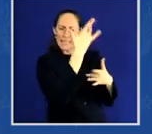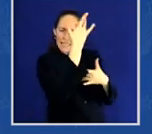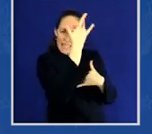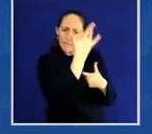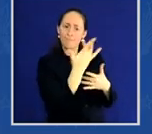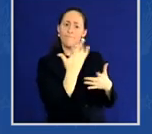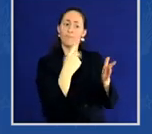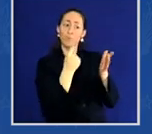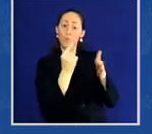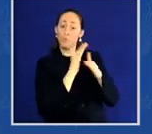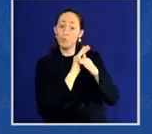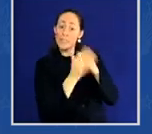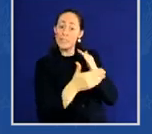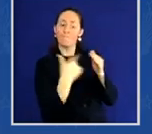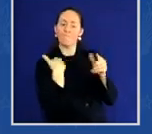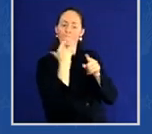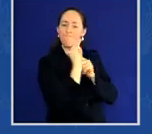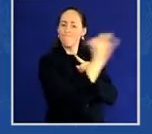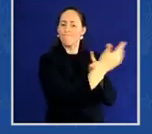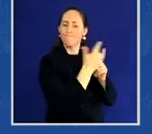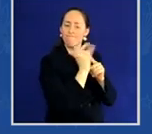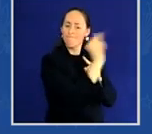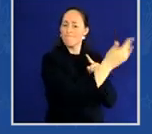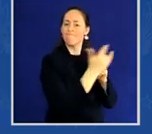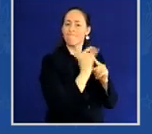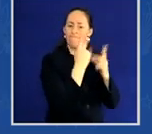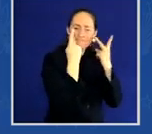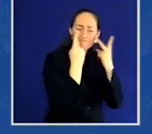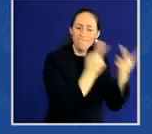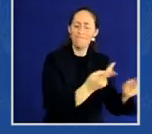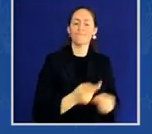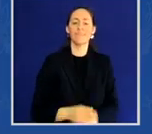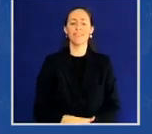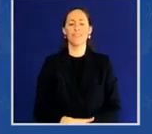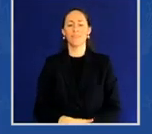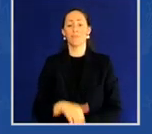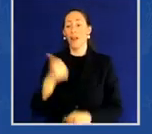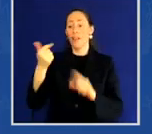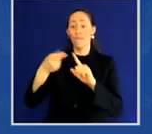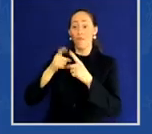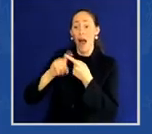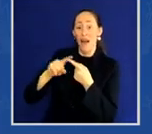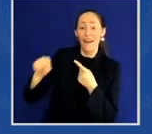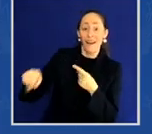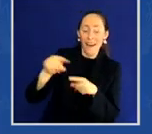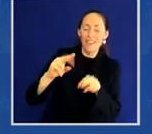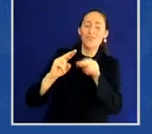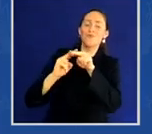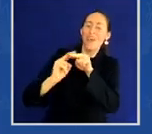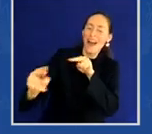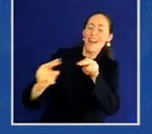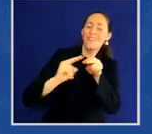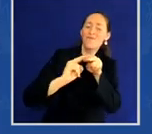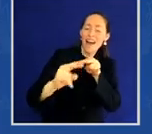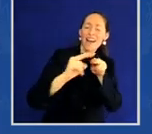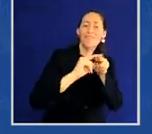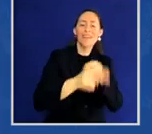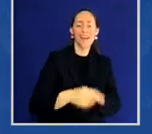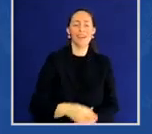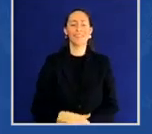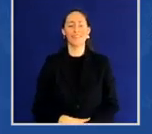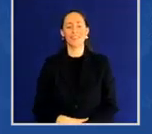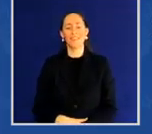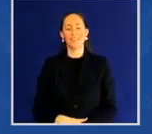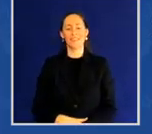came up to me and goes, "Joey, baby!" And he grabbed my cheek, started to squeeze it like he always did. And I thought he was going to get